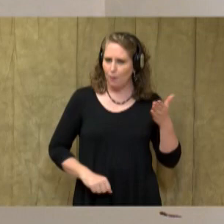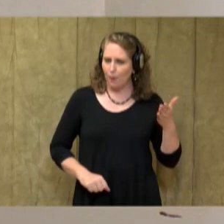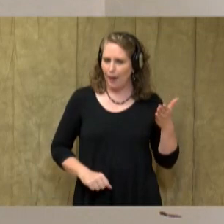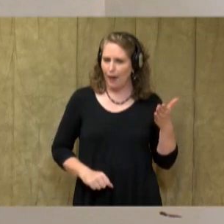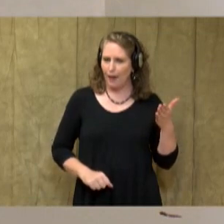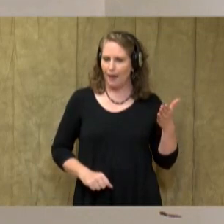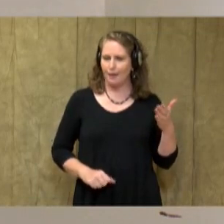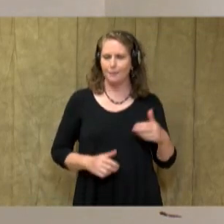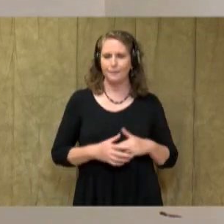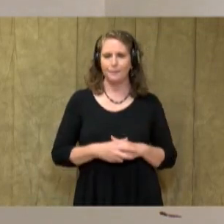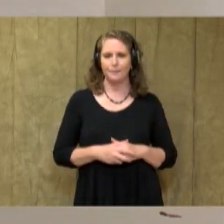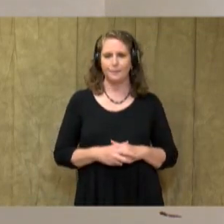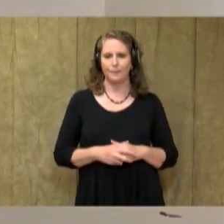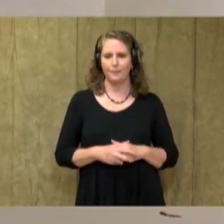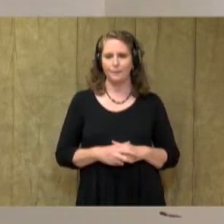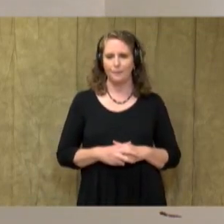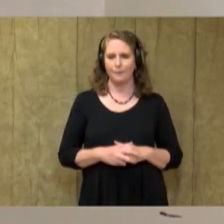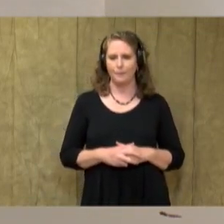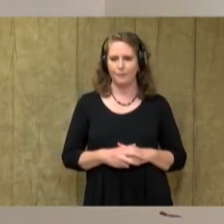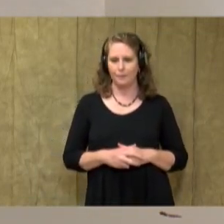away from 368?